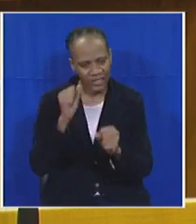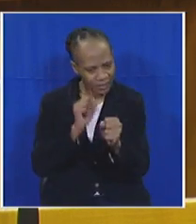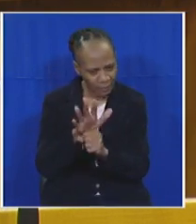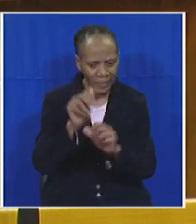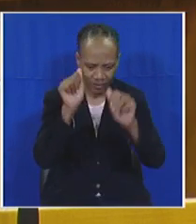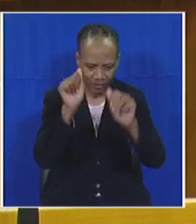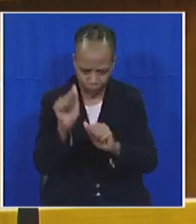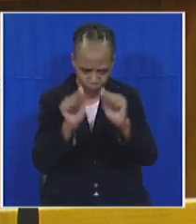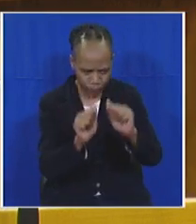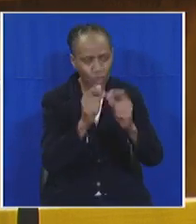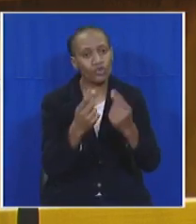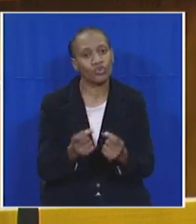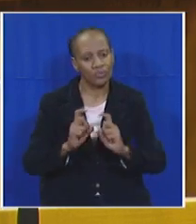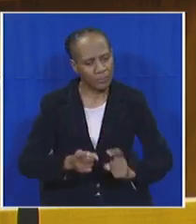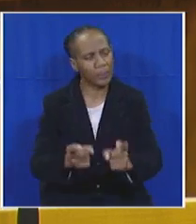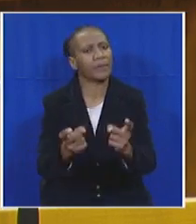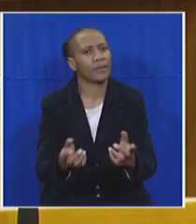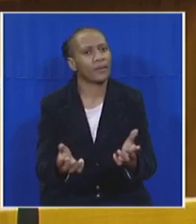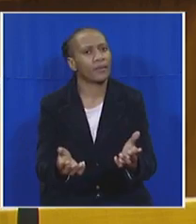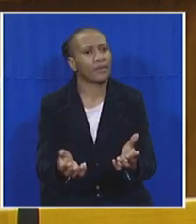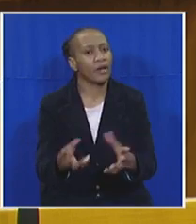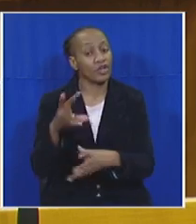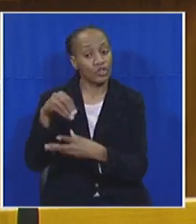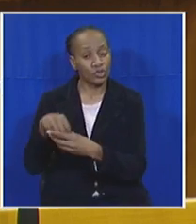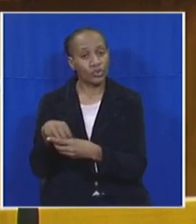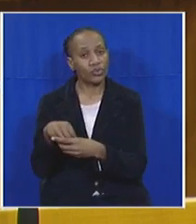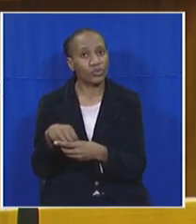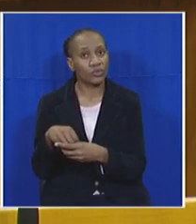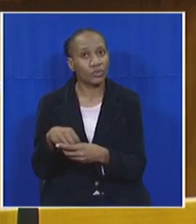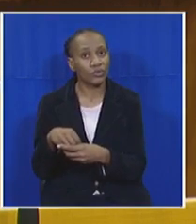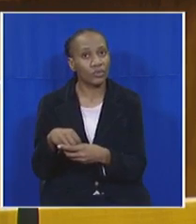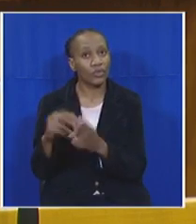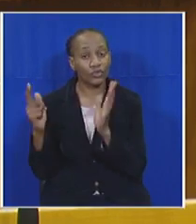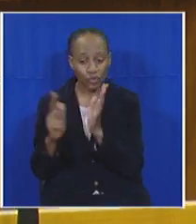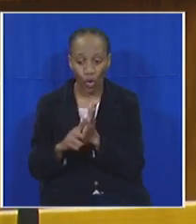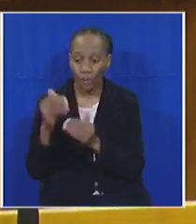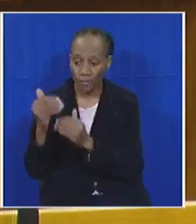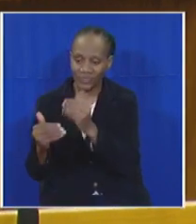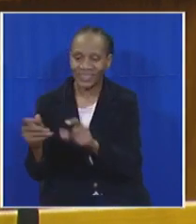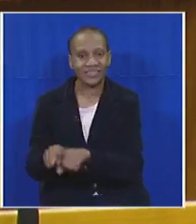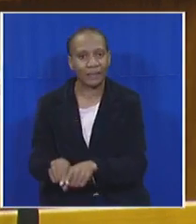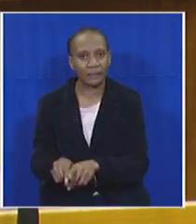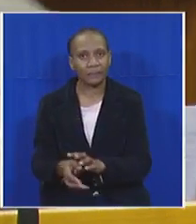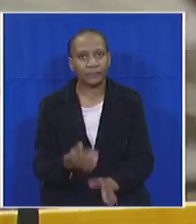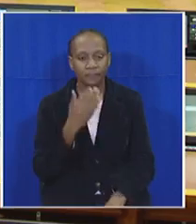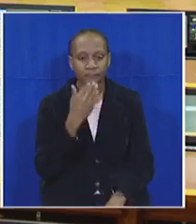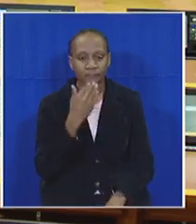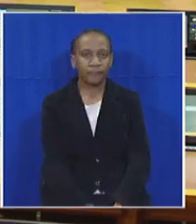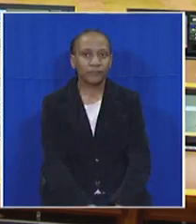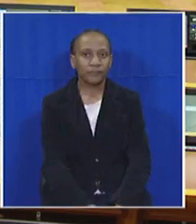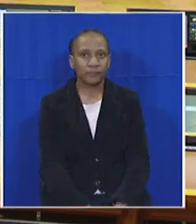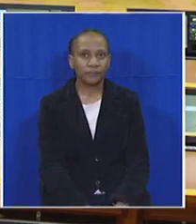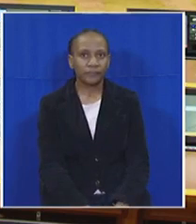assessment be urgently initiated as part of the legislative process. I thank you.